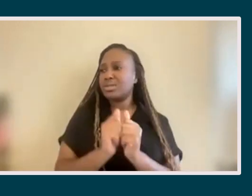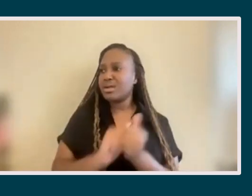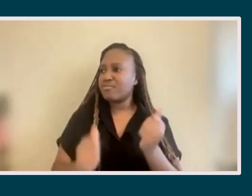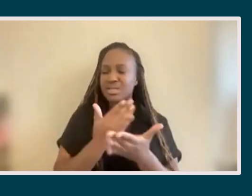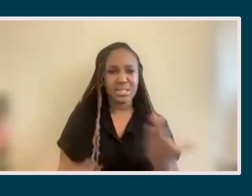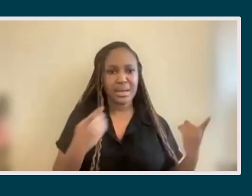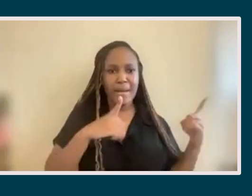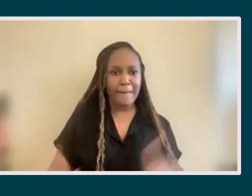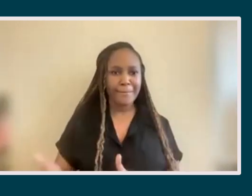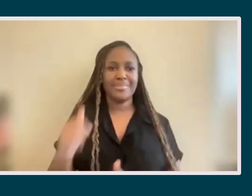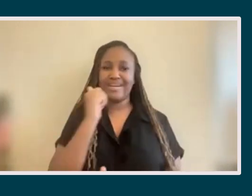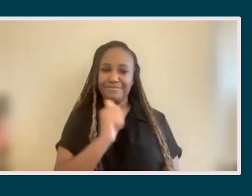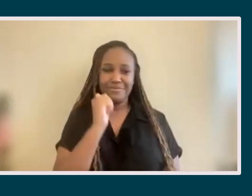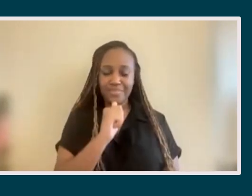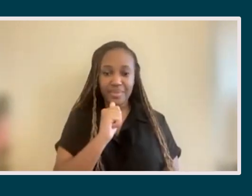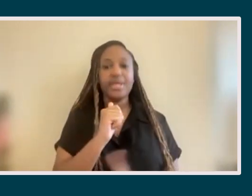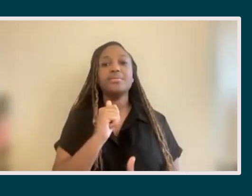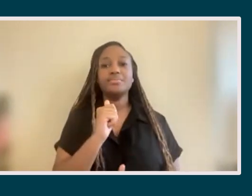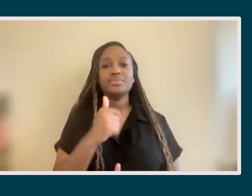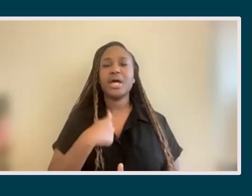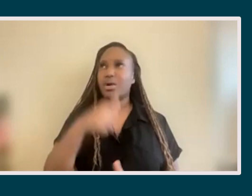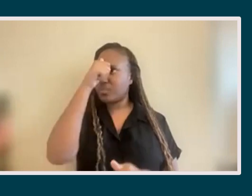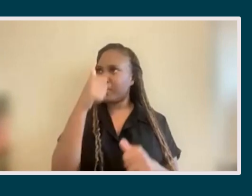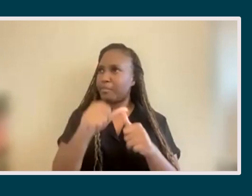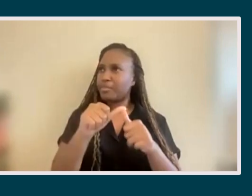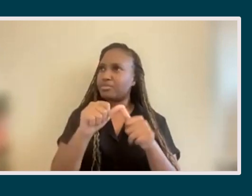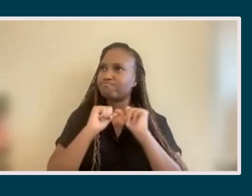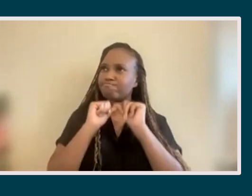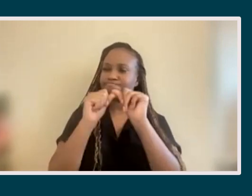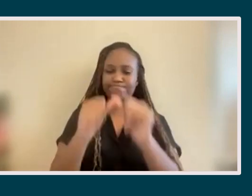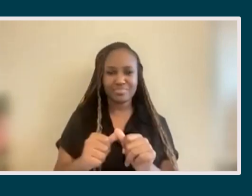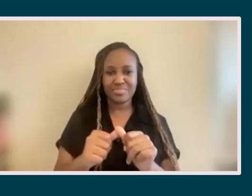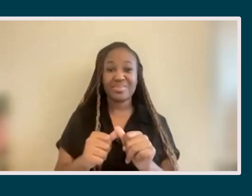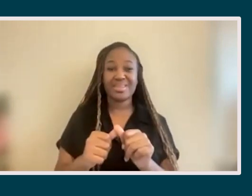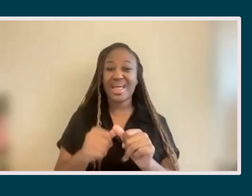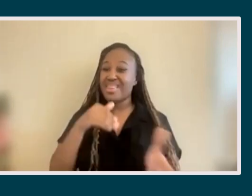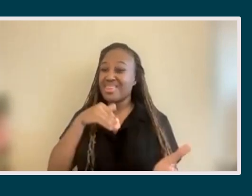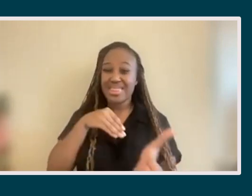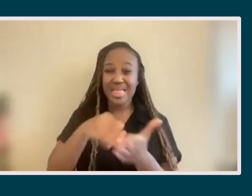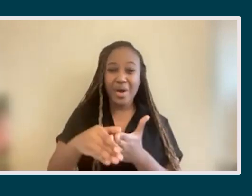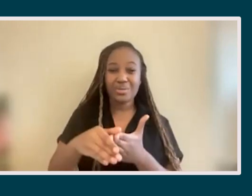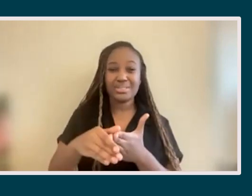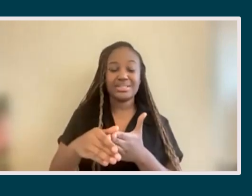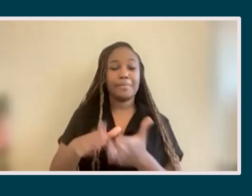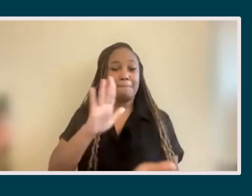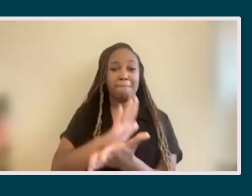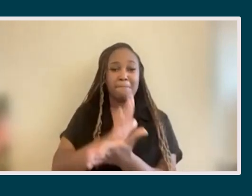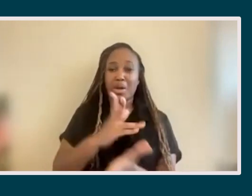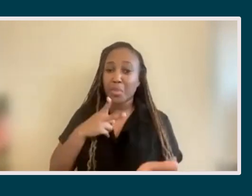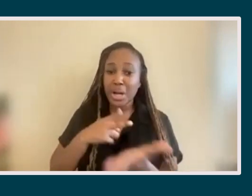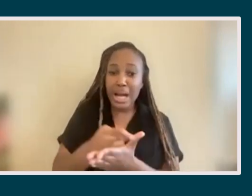whatever reason these days, I keep remembering that thought, 1,000 paper cuts for people living in Black bodies.